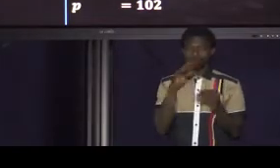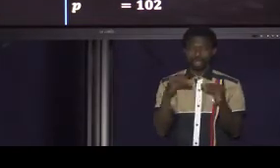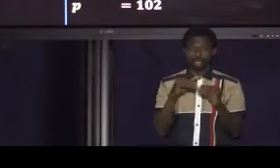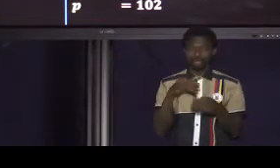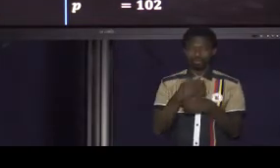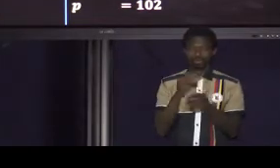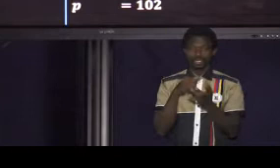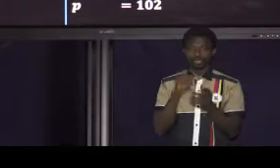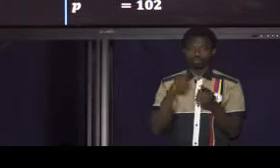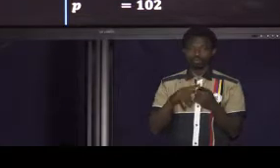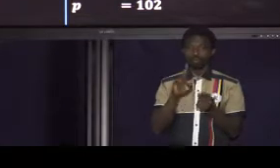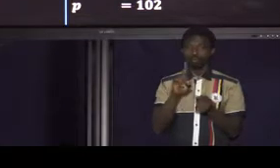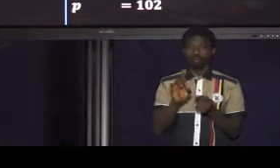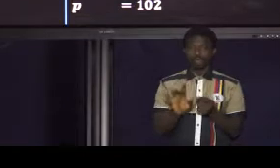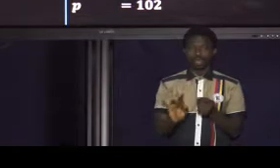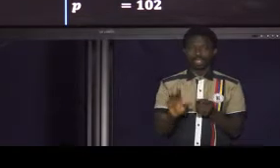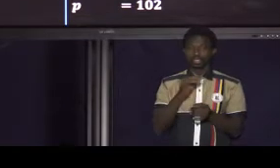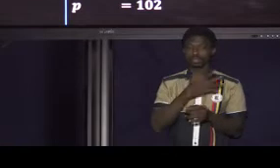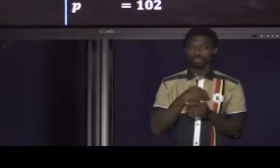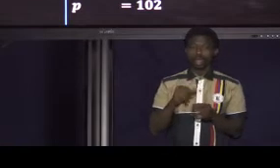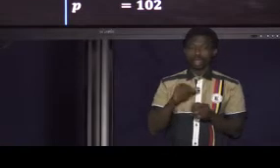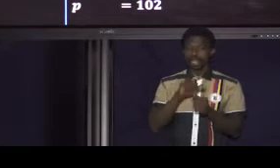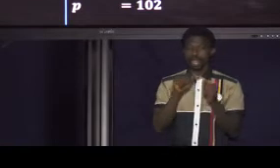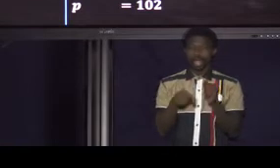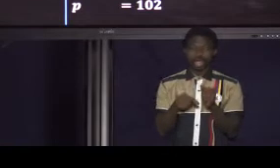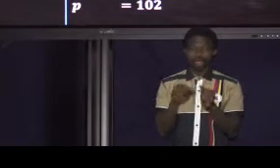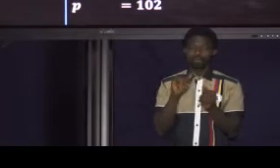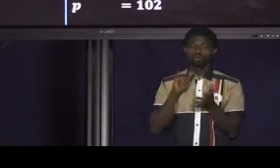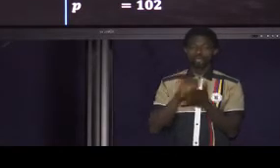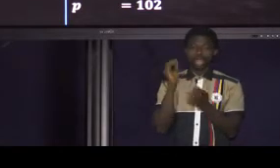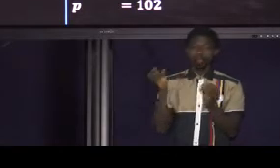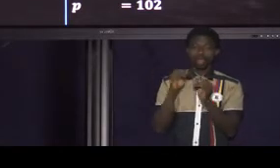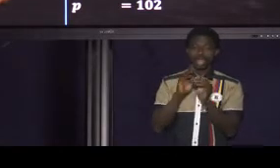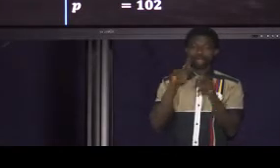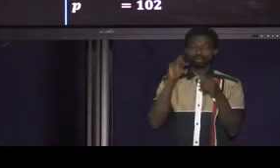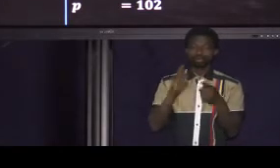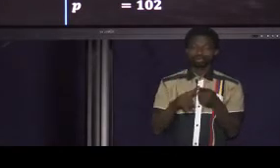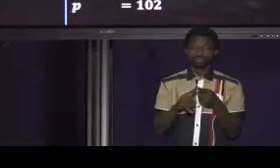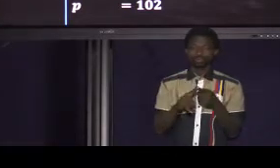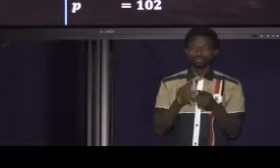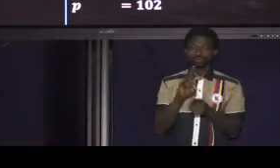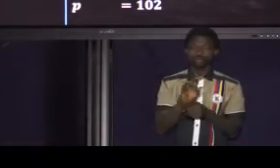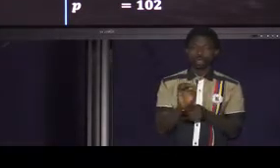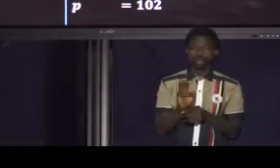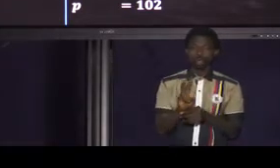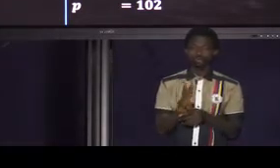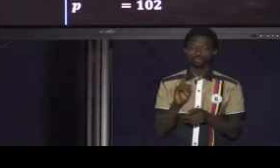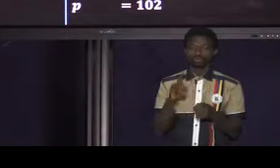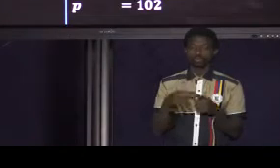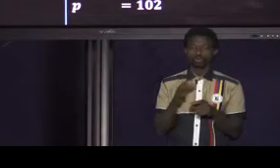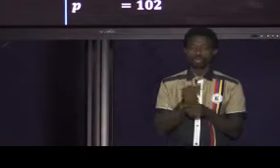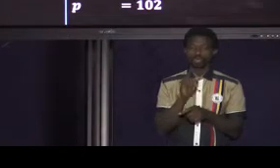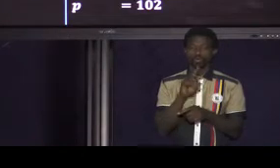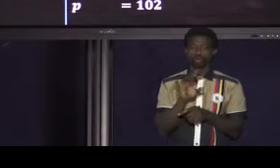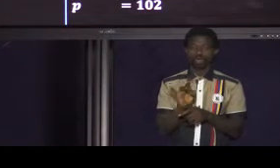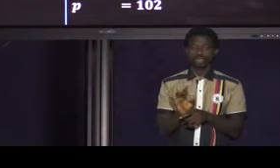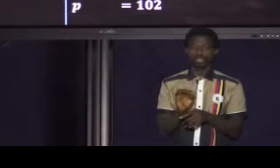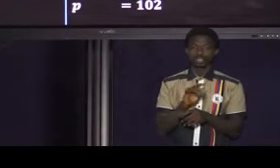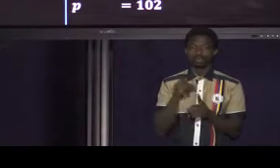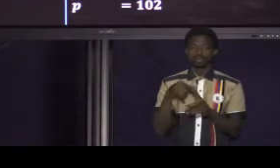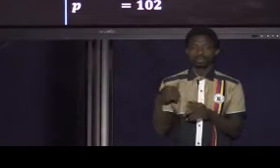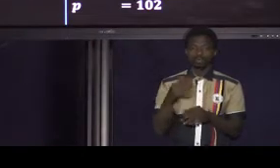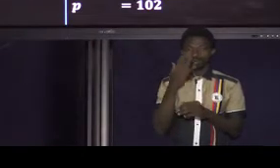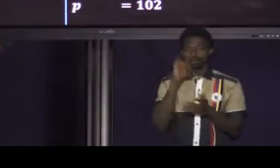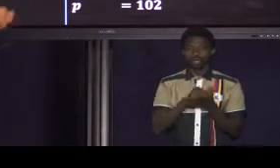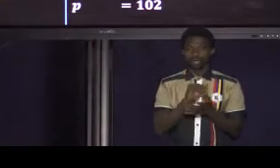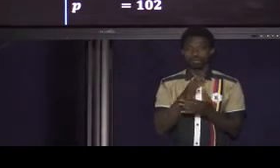up to 180. An angle exists that will add up to get 102 to get 180. When we know that angle, we